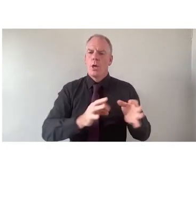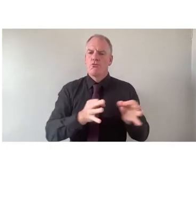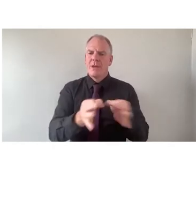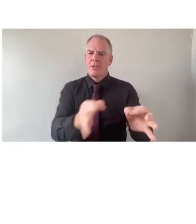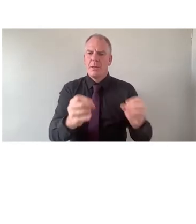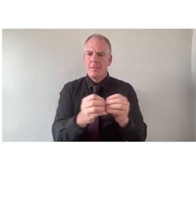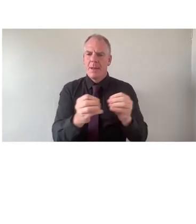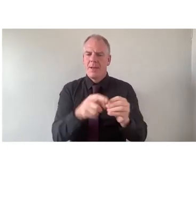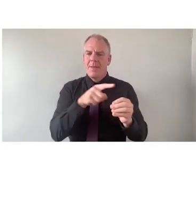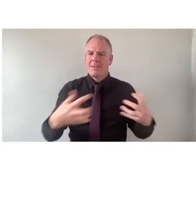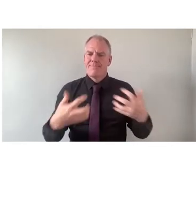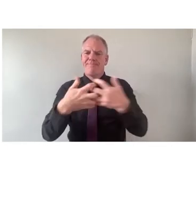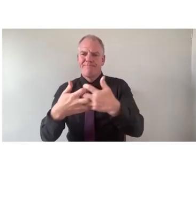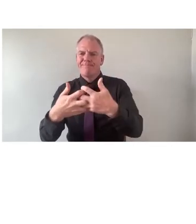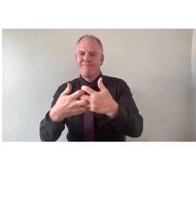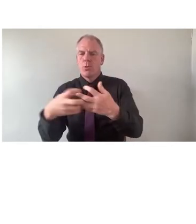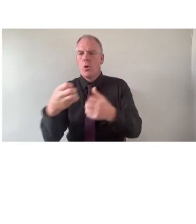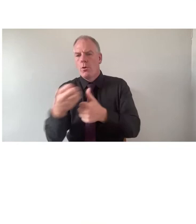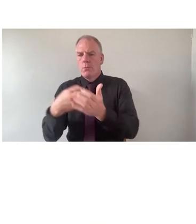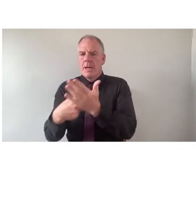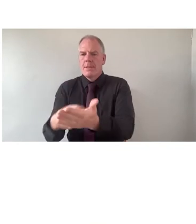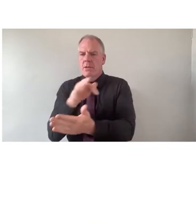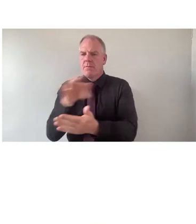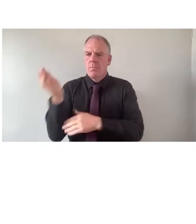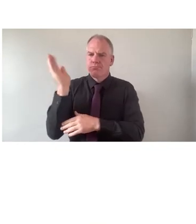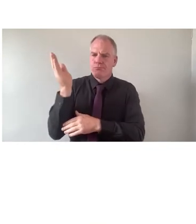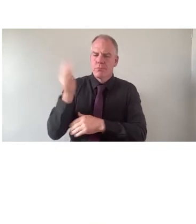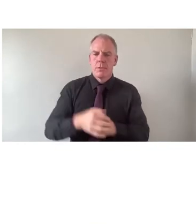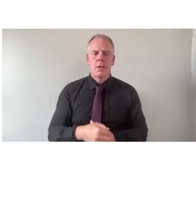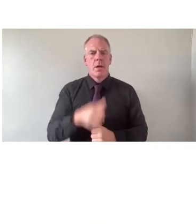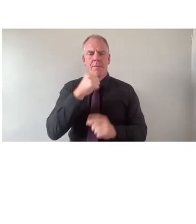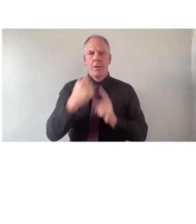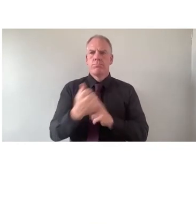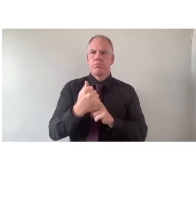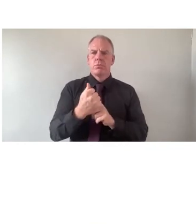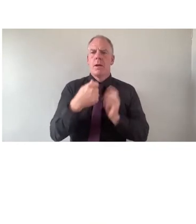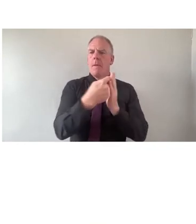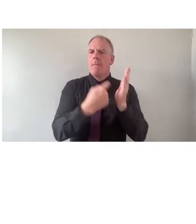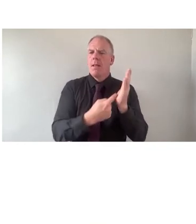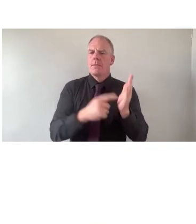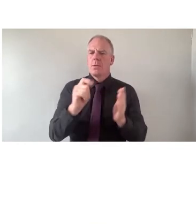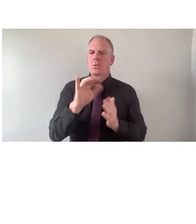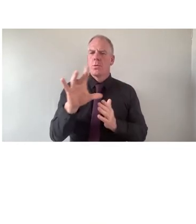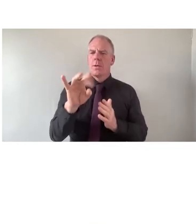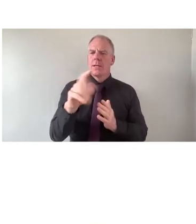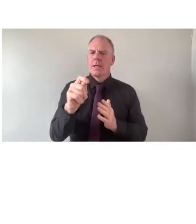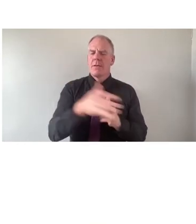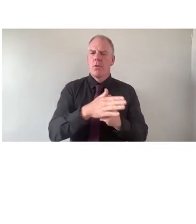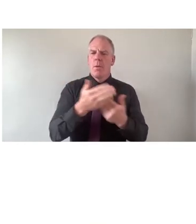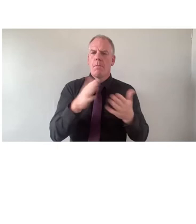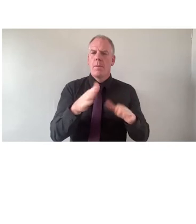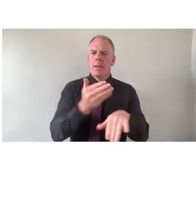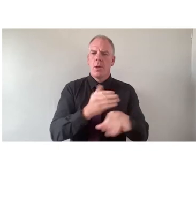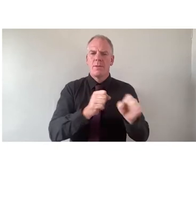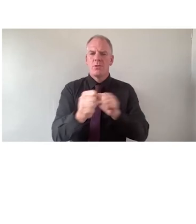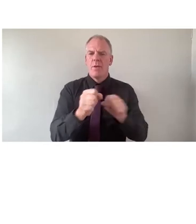that dovetails with some of the recommendations here. So I suppose in the first instance, I'm struck that in terms of the policy toolkit available to the Public Employment Service in Ireland,